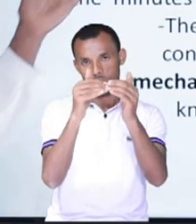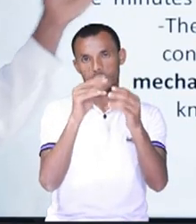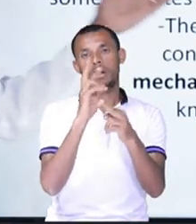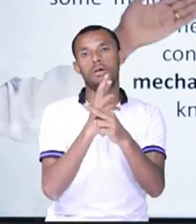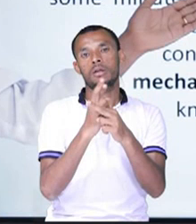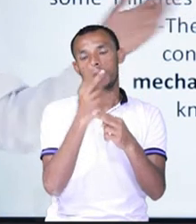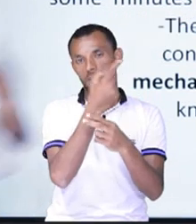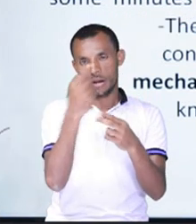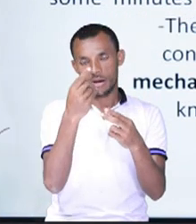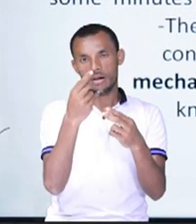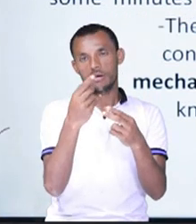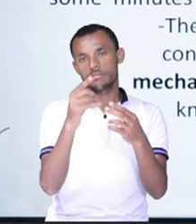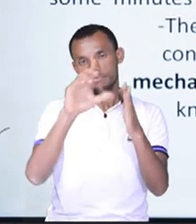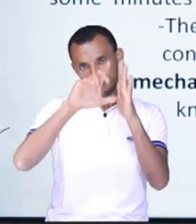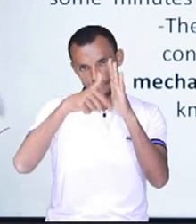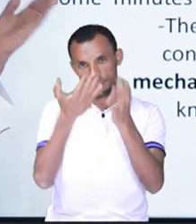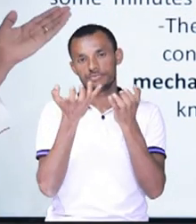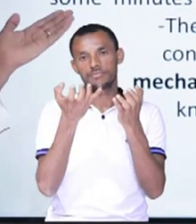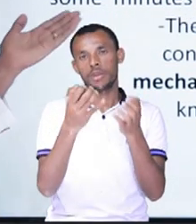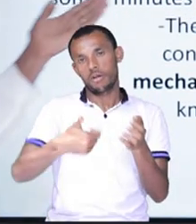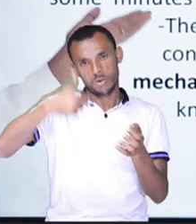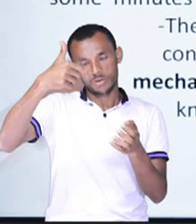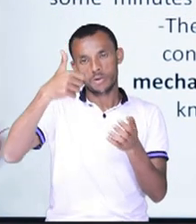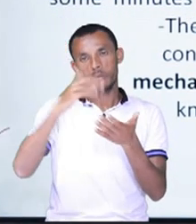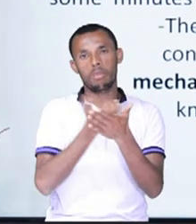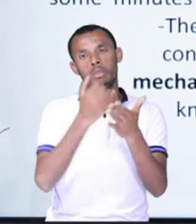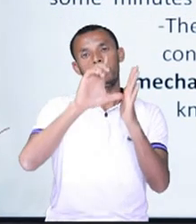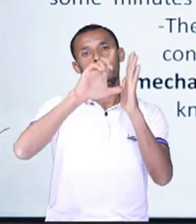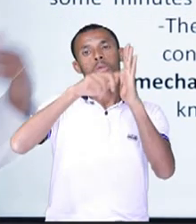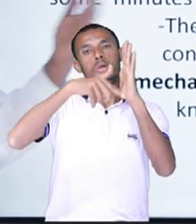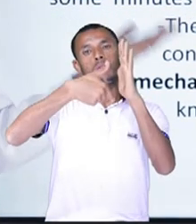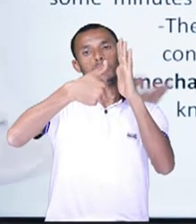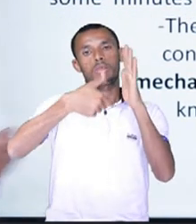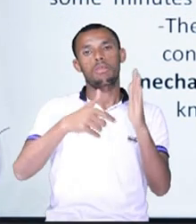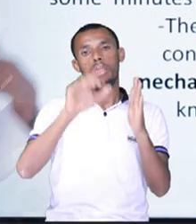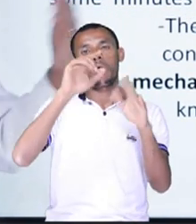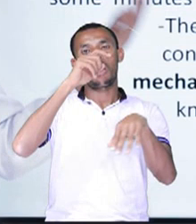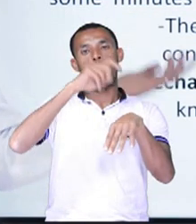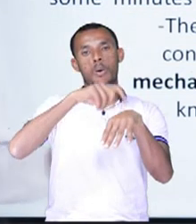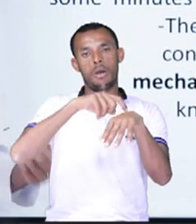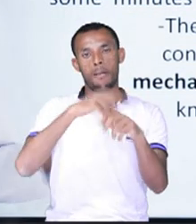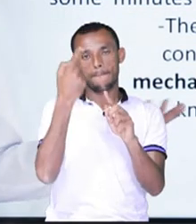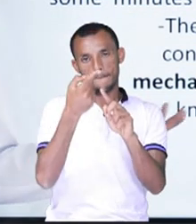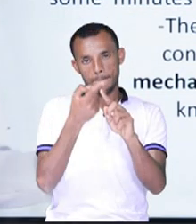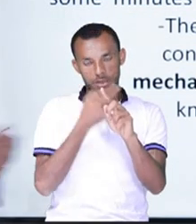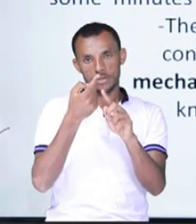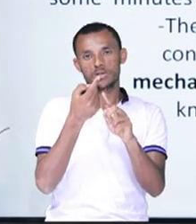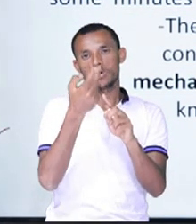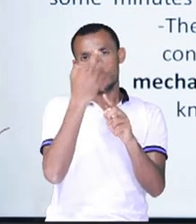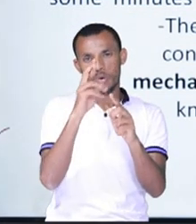Some require a fraction of seconds. The other may take a minute, a hours, months, or